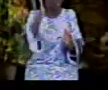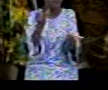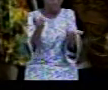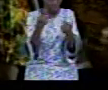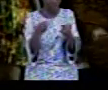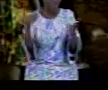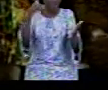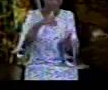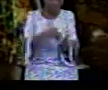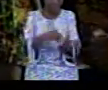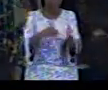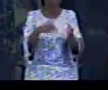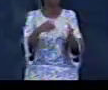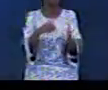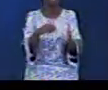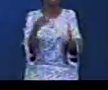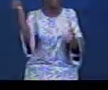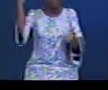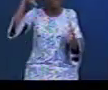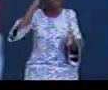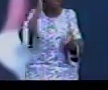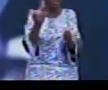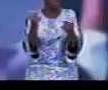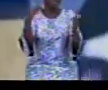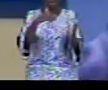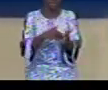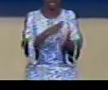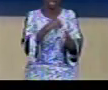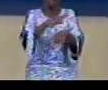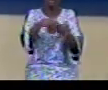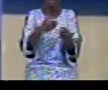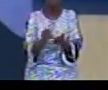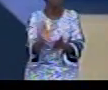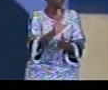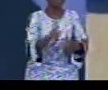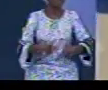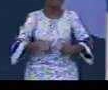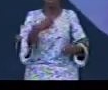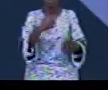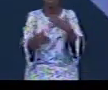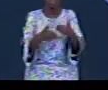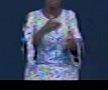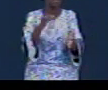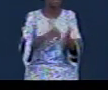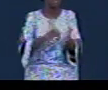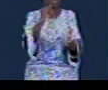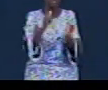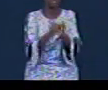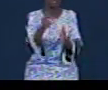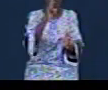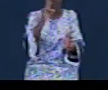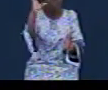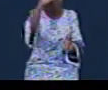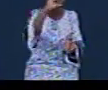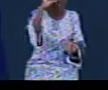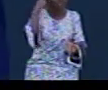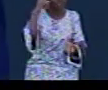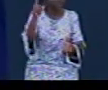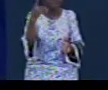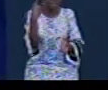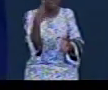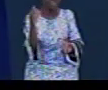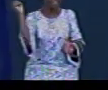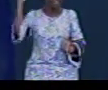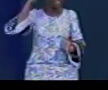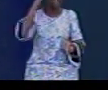come again. And all your way, all your life, whatever it is you are looking for, the grace will say, I'm still